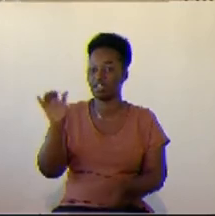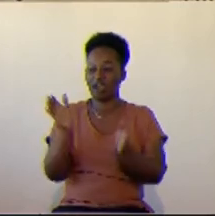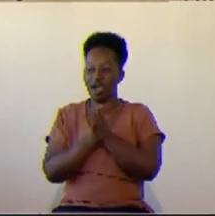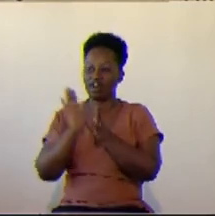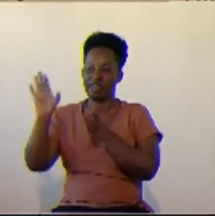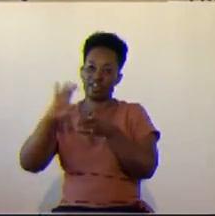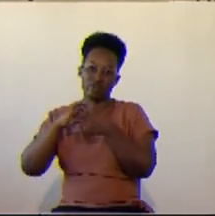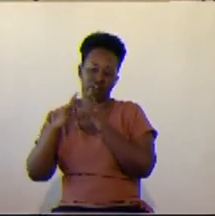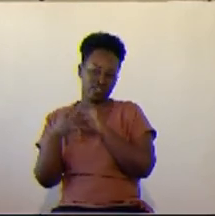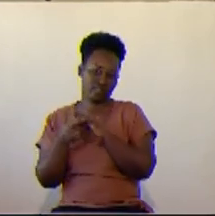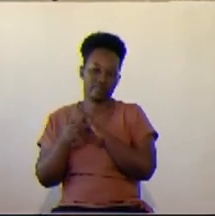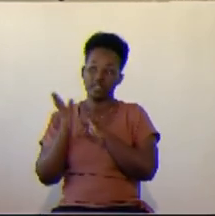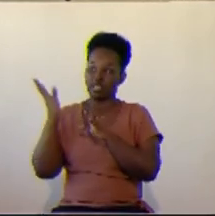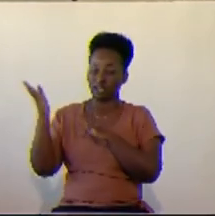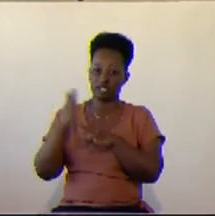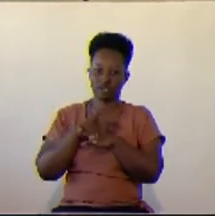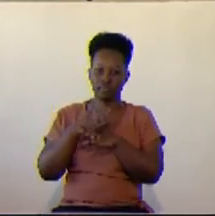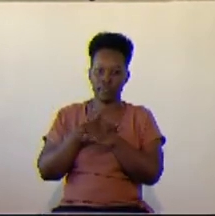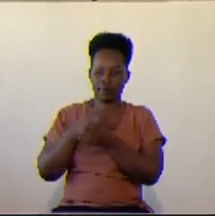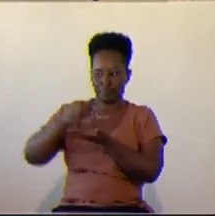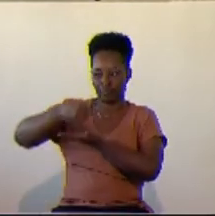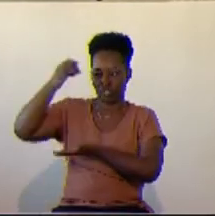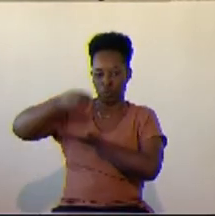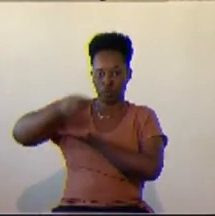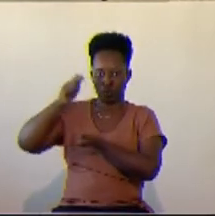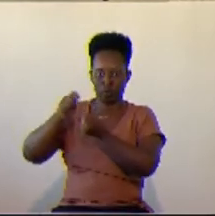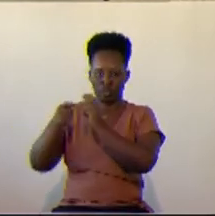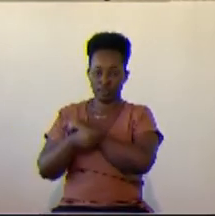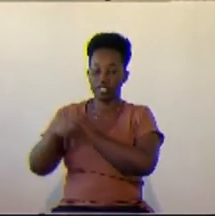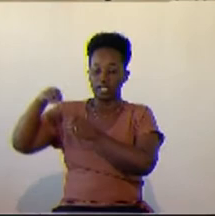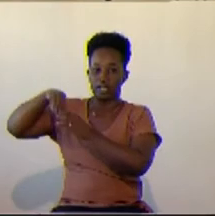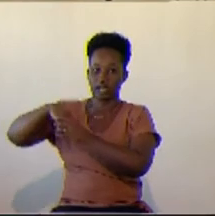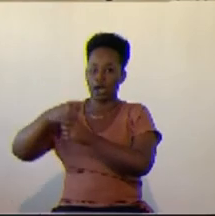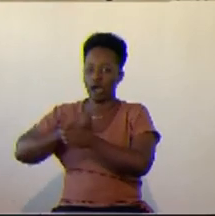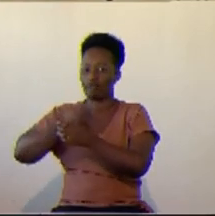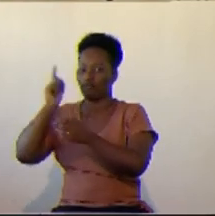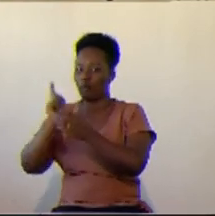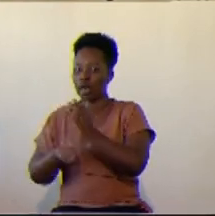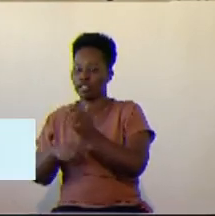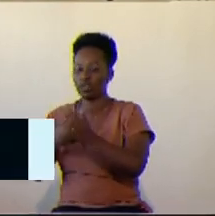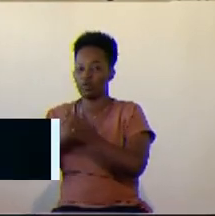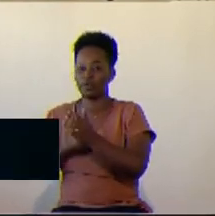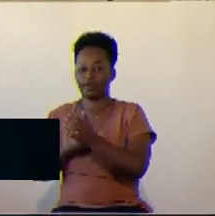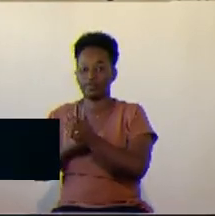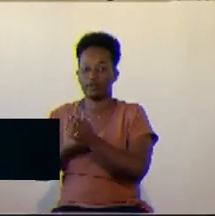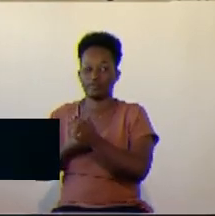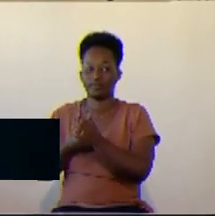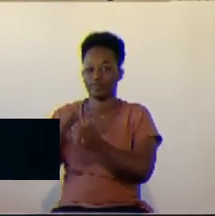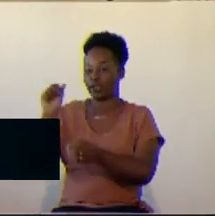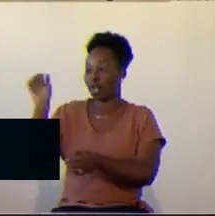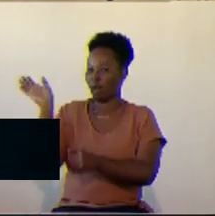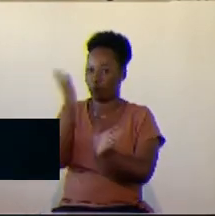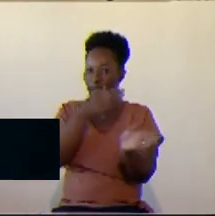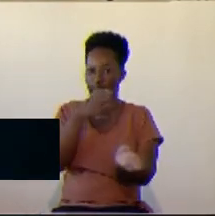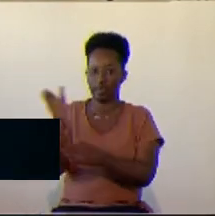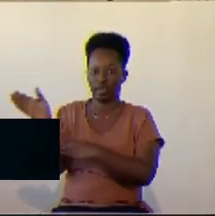Okay, so this is my syringe tube. Inside here, we have got what? We have got air. And there's